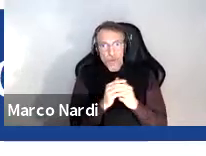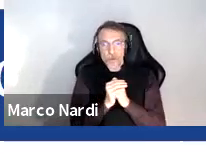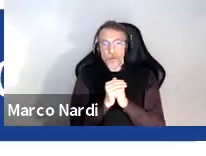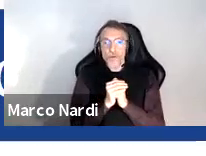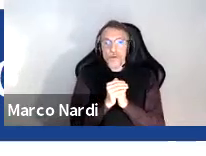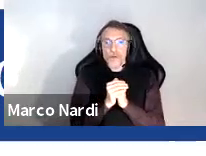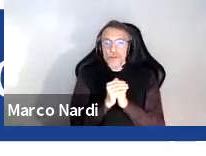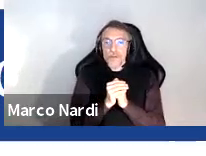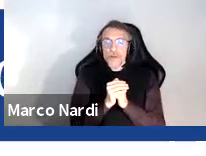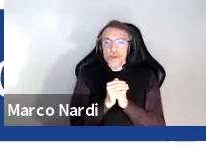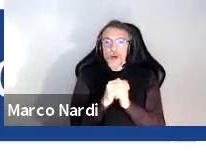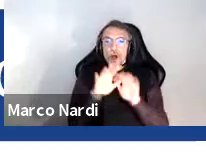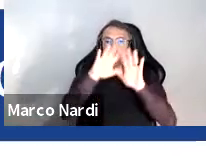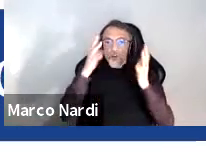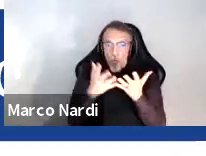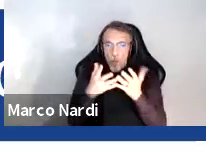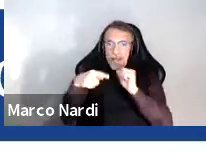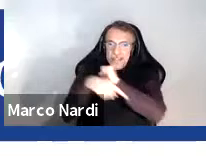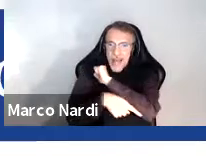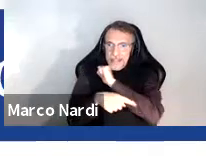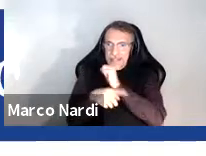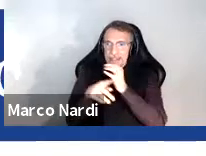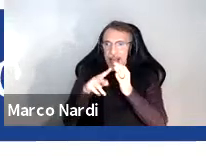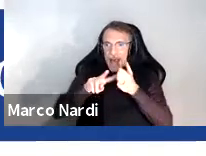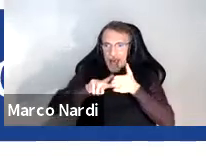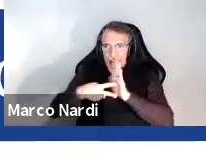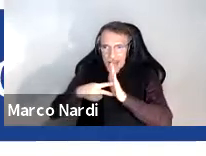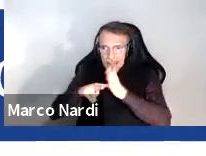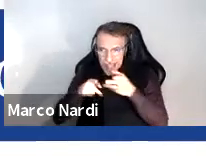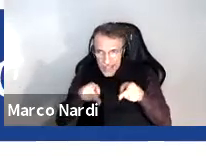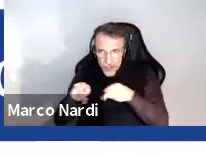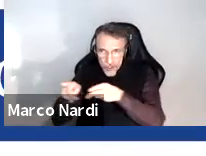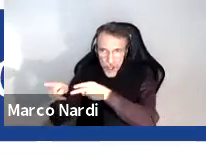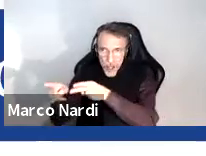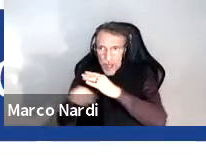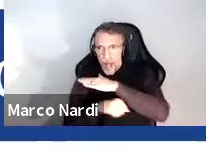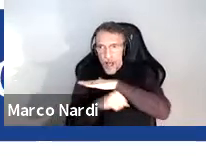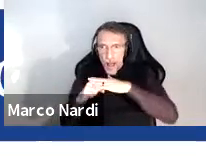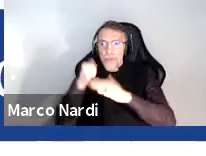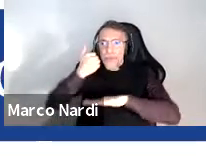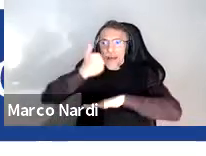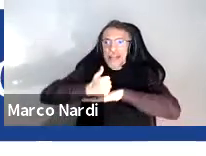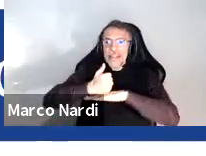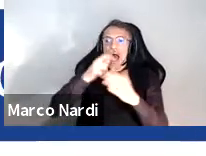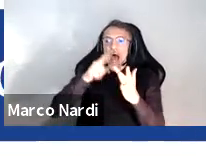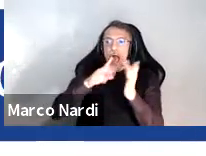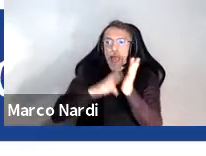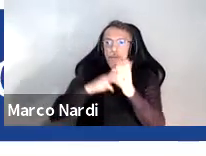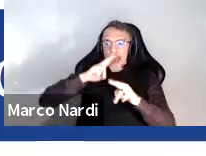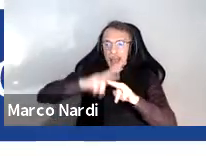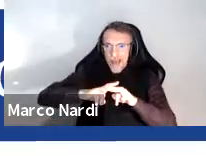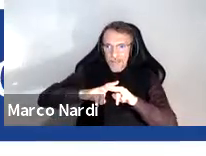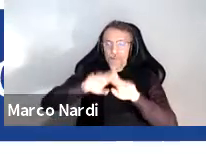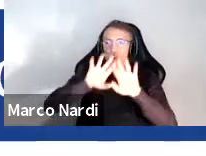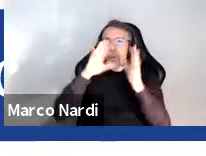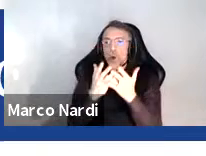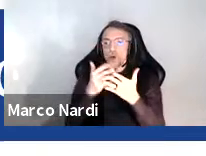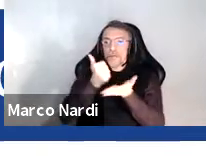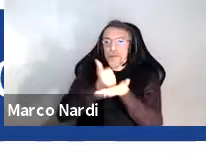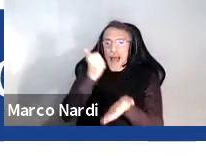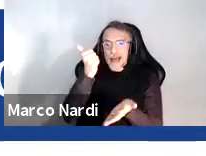ends of the current global debt architecture are based on the IMF World Bank debt sustainability